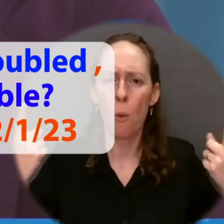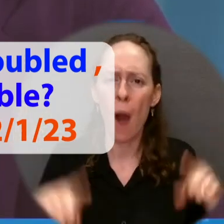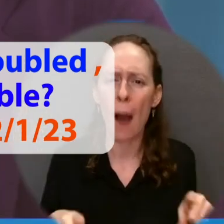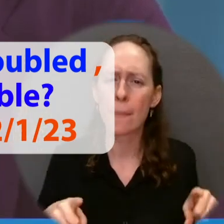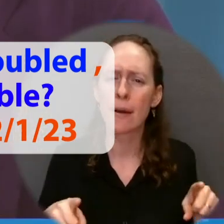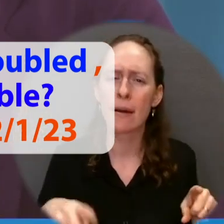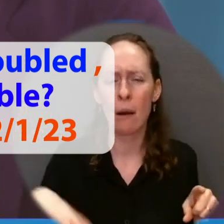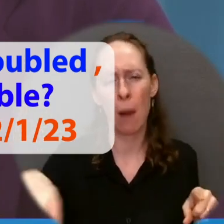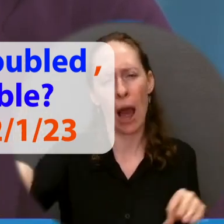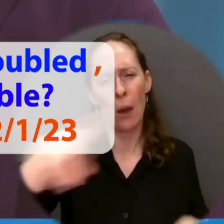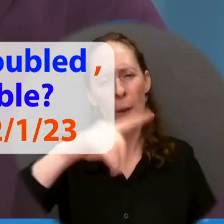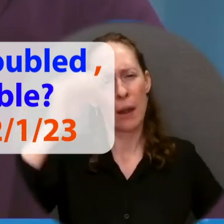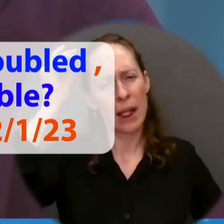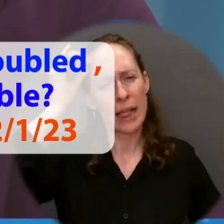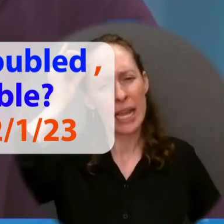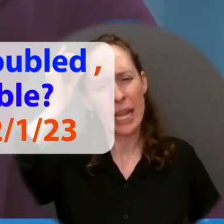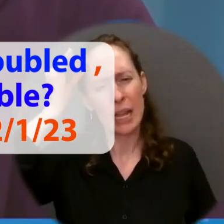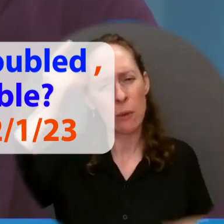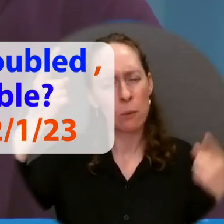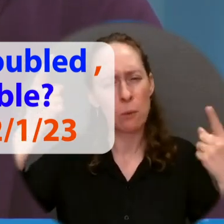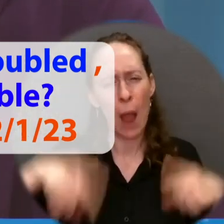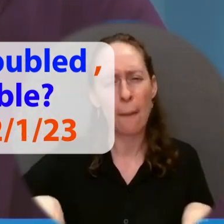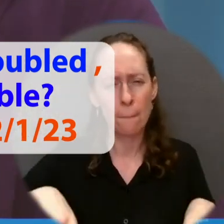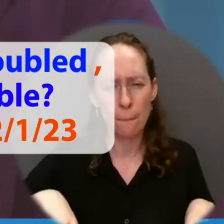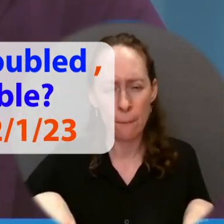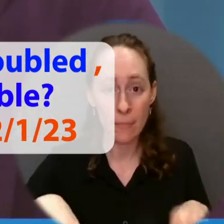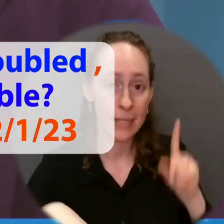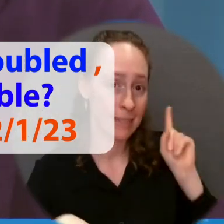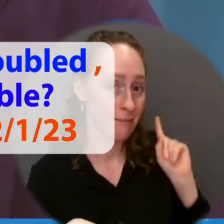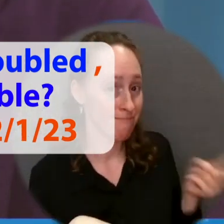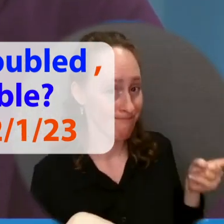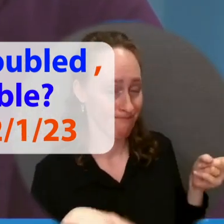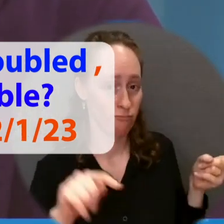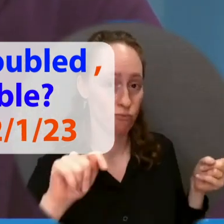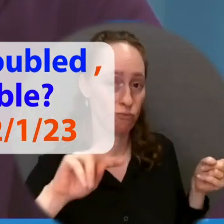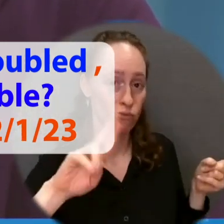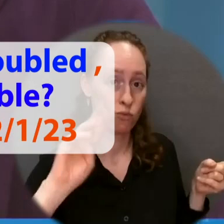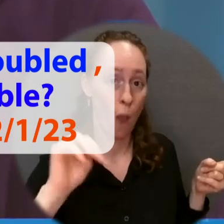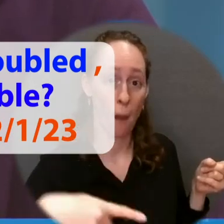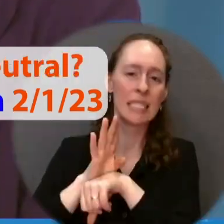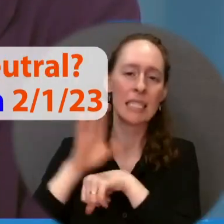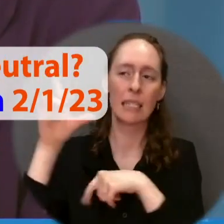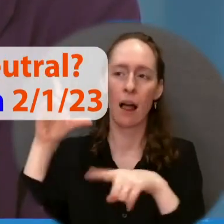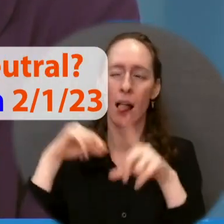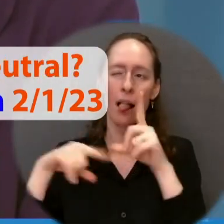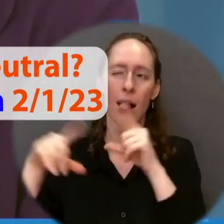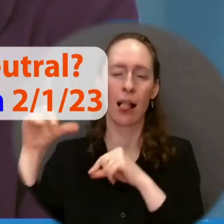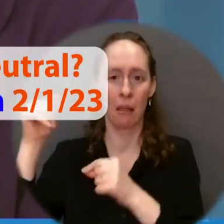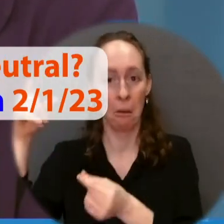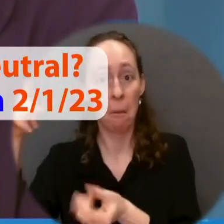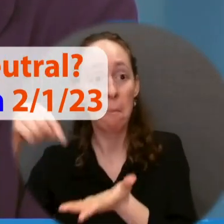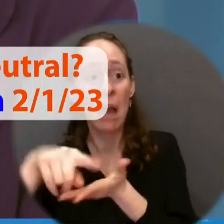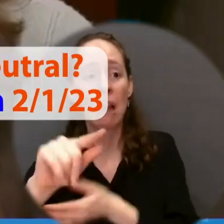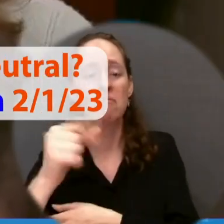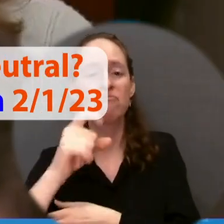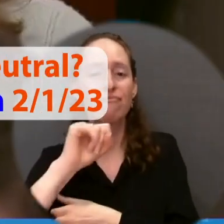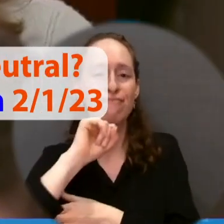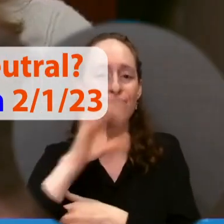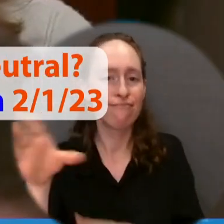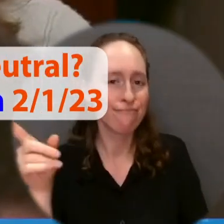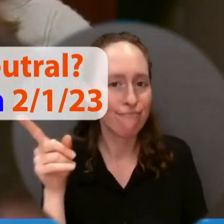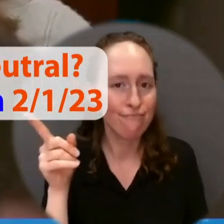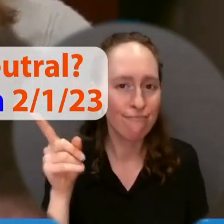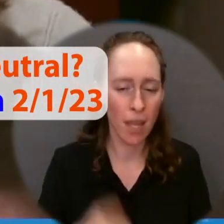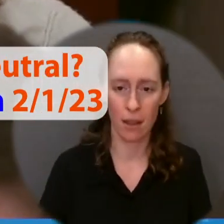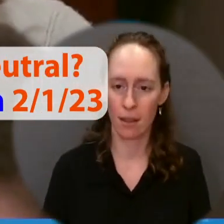just spoke to. Let's not forget the Trump tax cut, the $2 trillion 2017 Trump tax cut. Will this administration pledge to be deficit